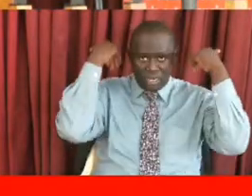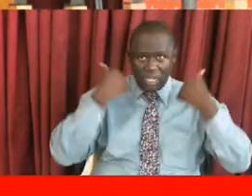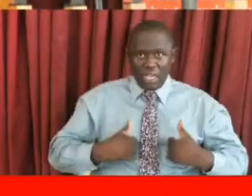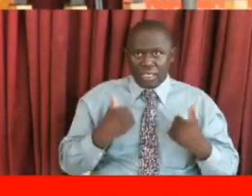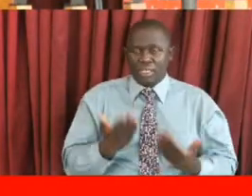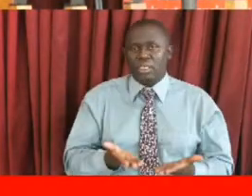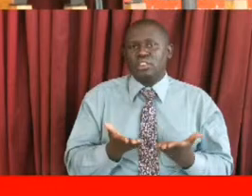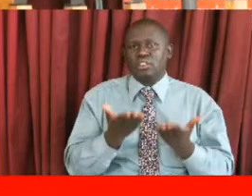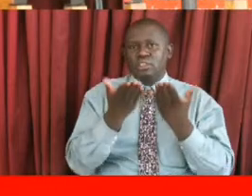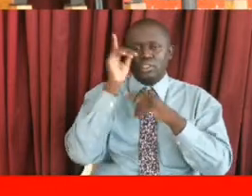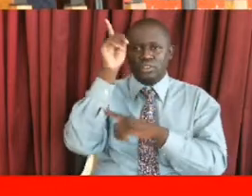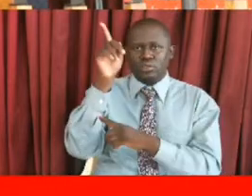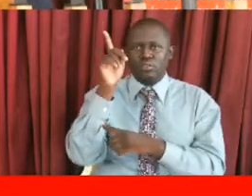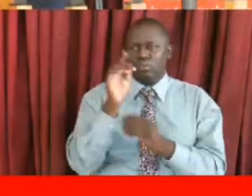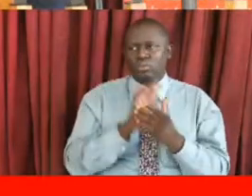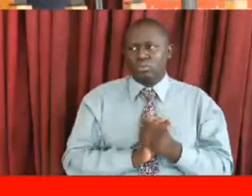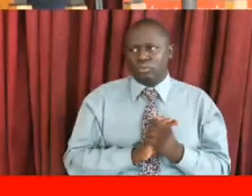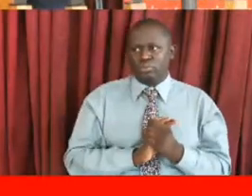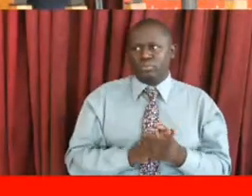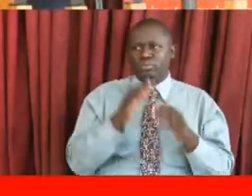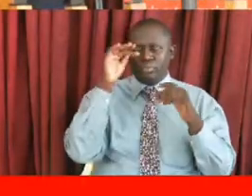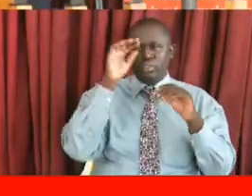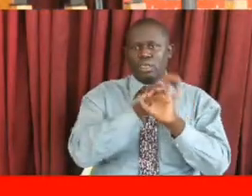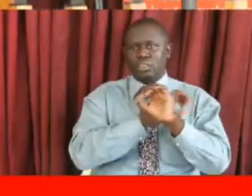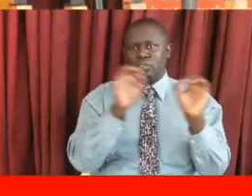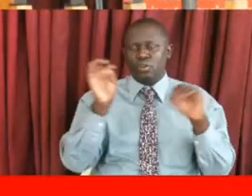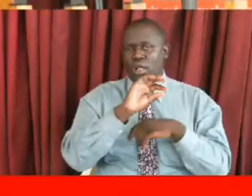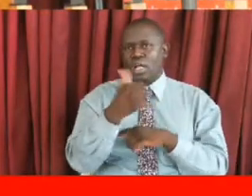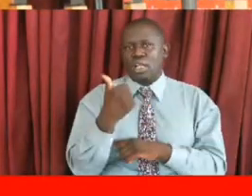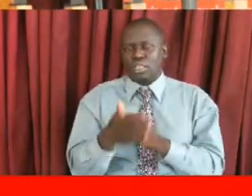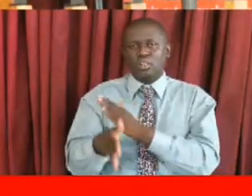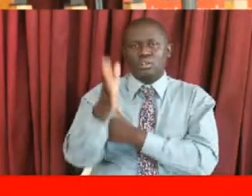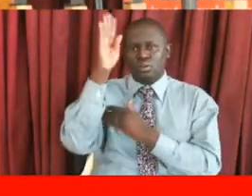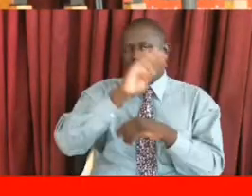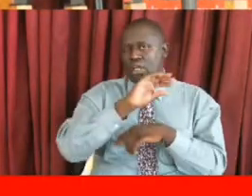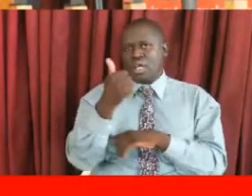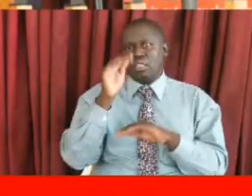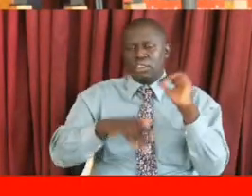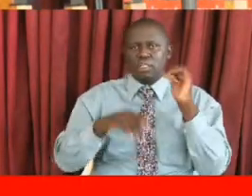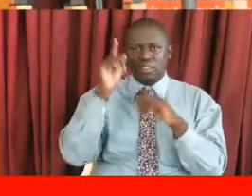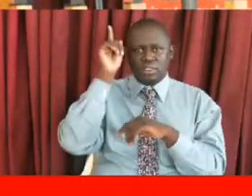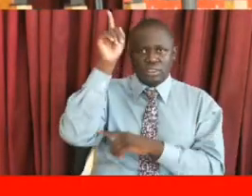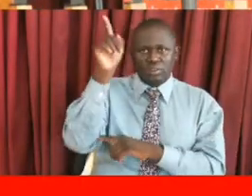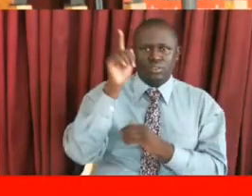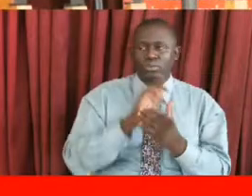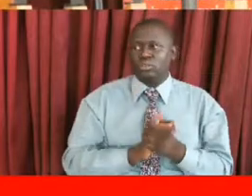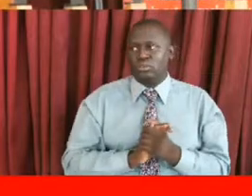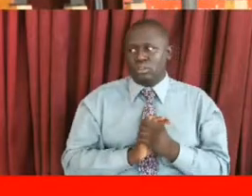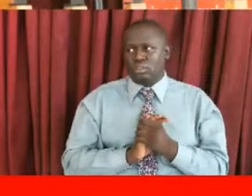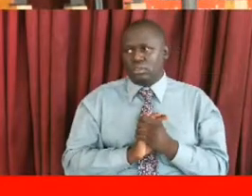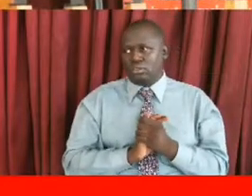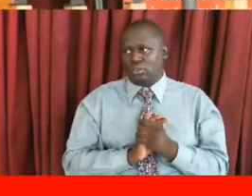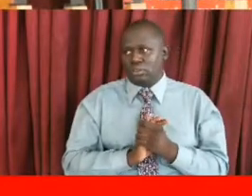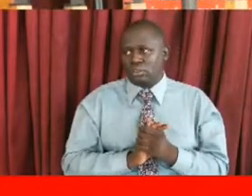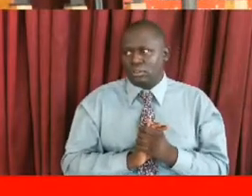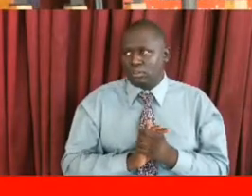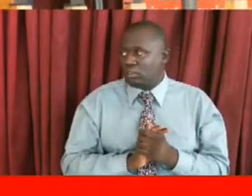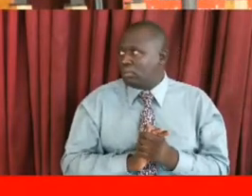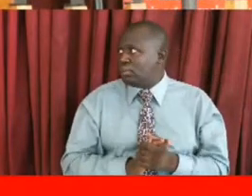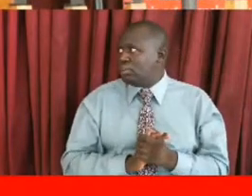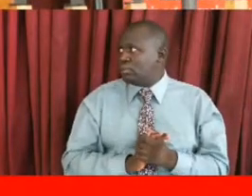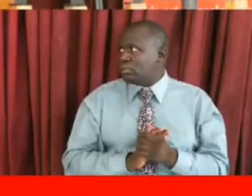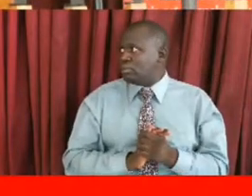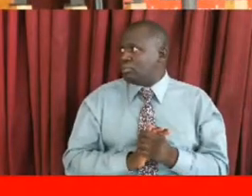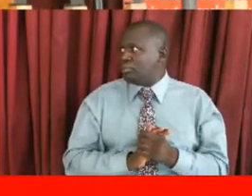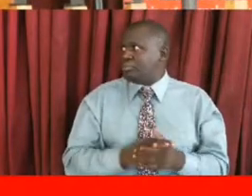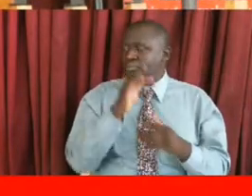thou there is no God other than of the valley Al